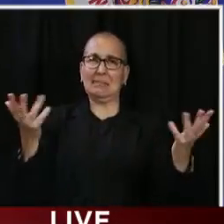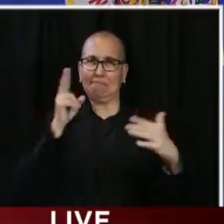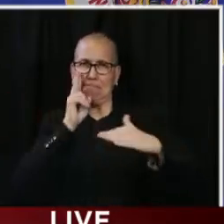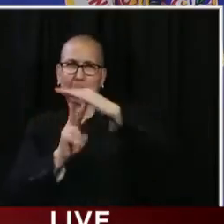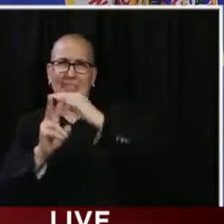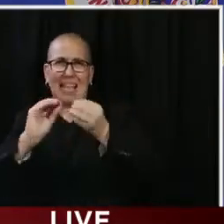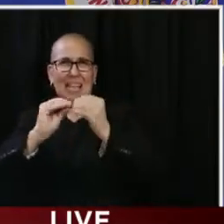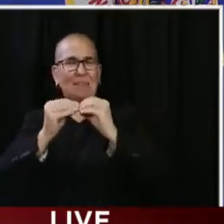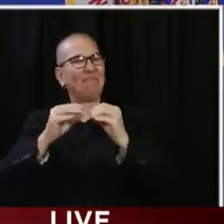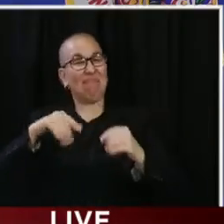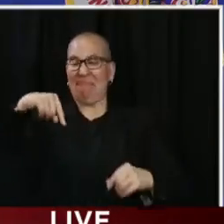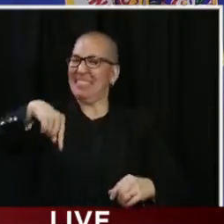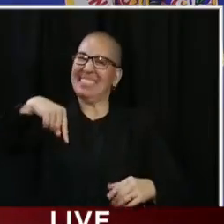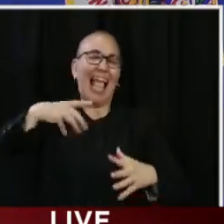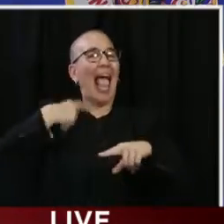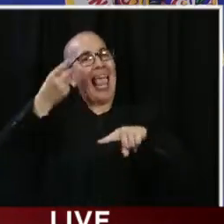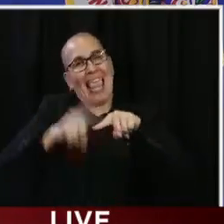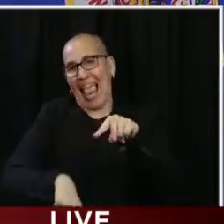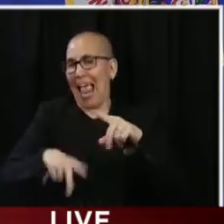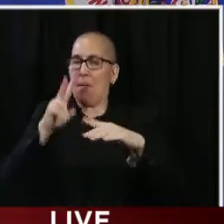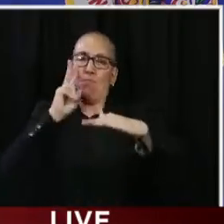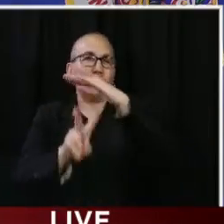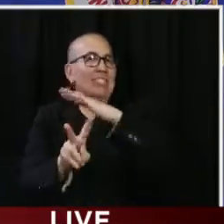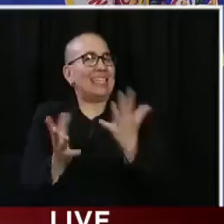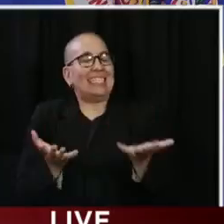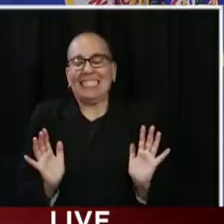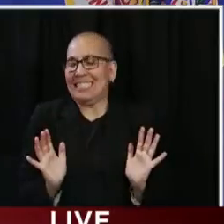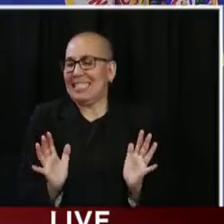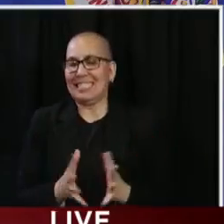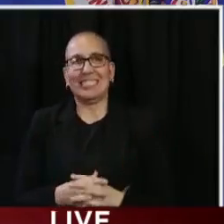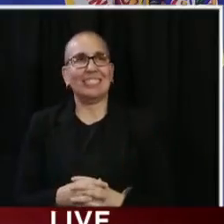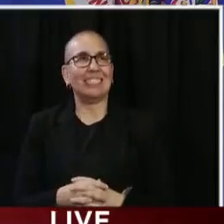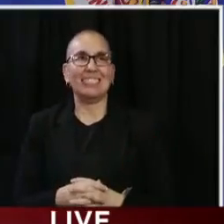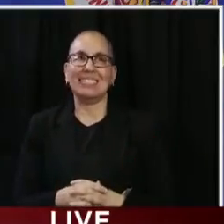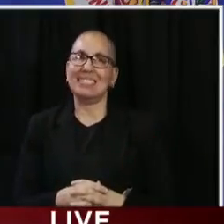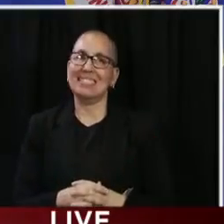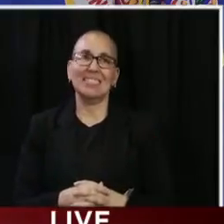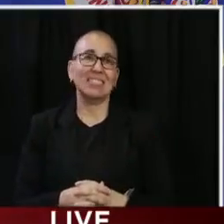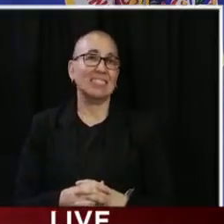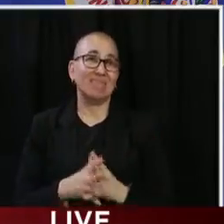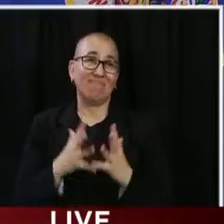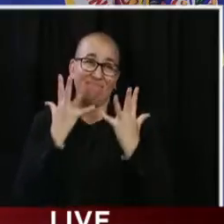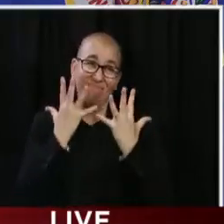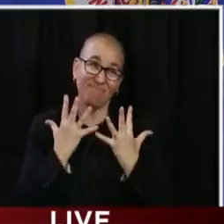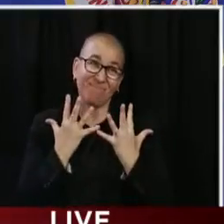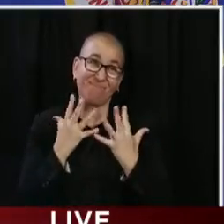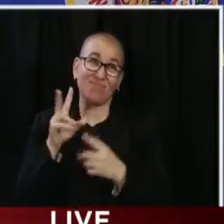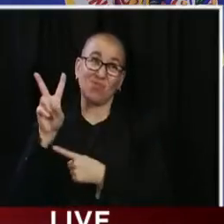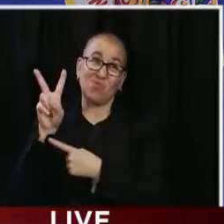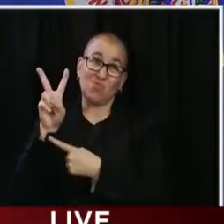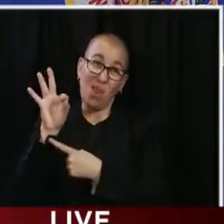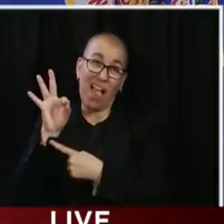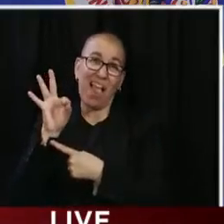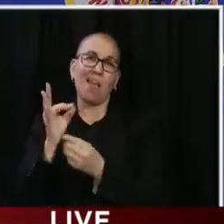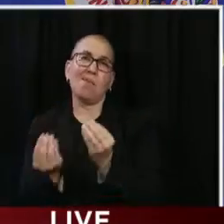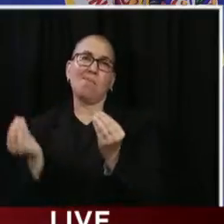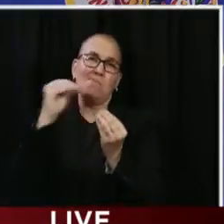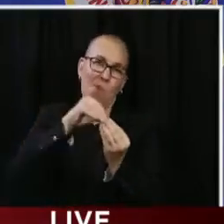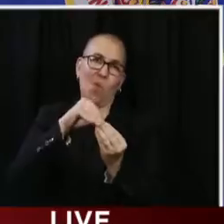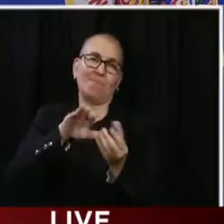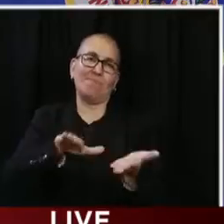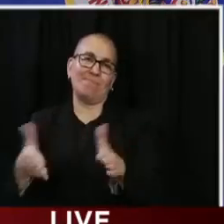next. Sadly, we added another 29 fatalities yesterday in Minnesota, one of our higher days